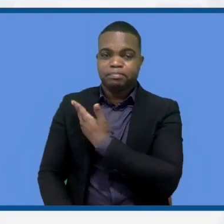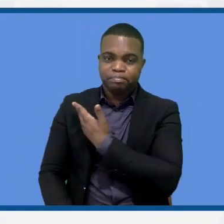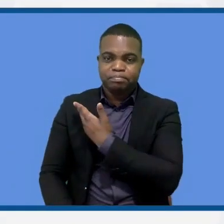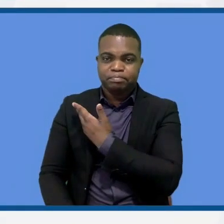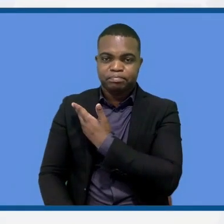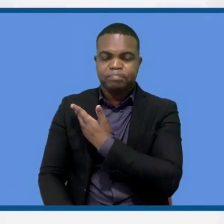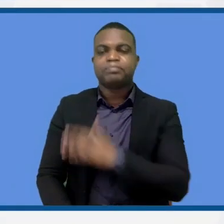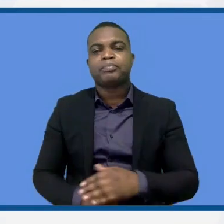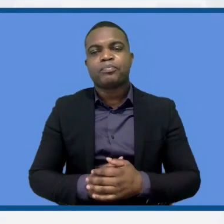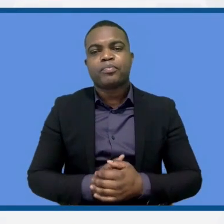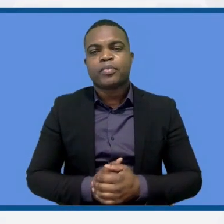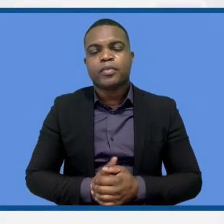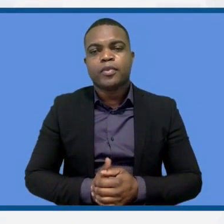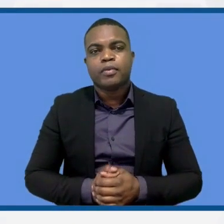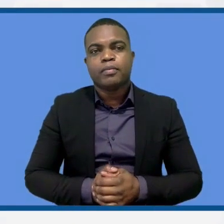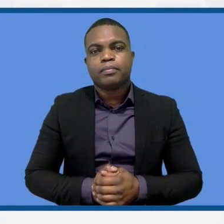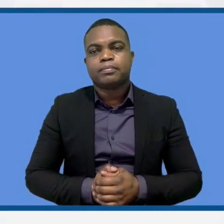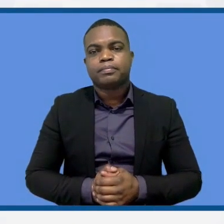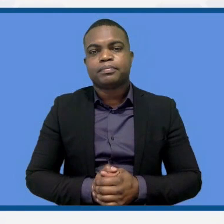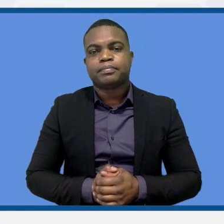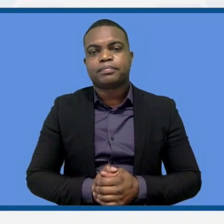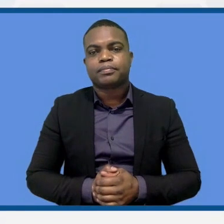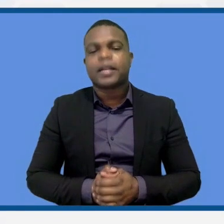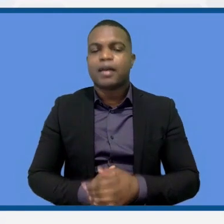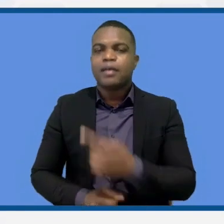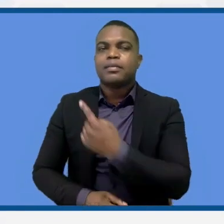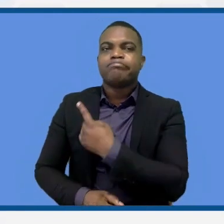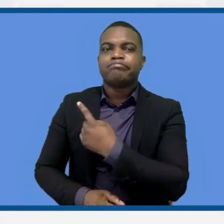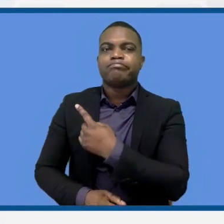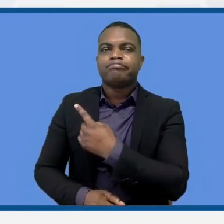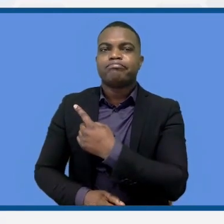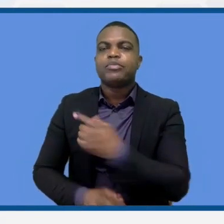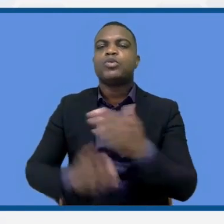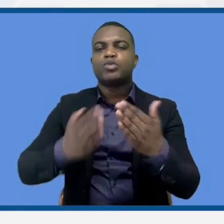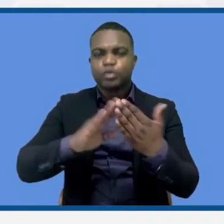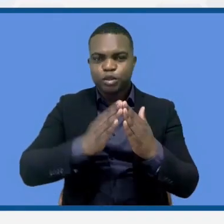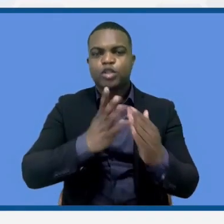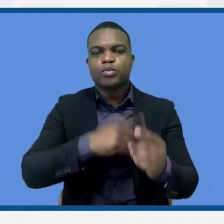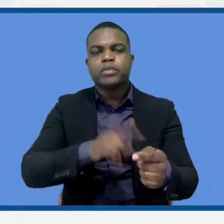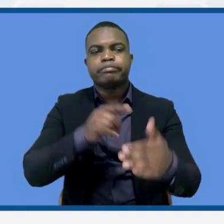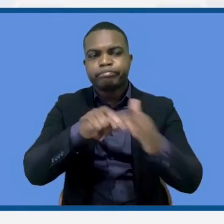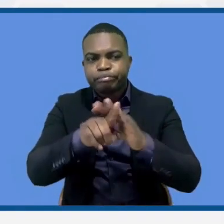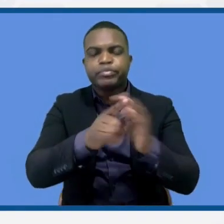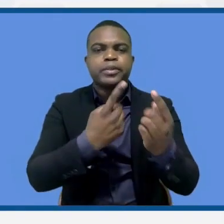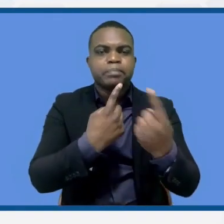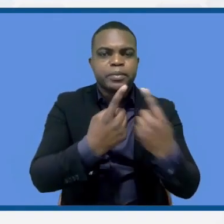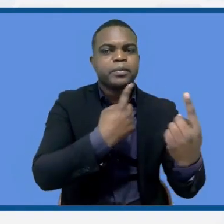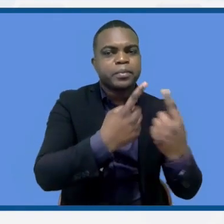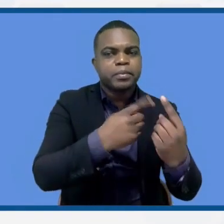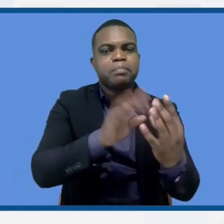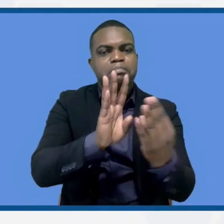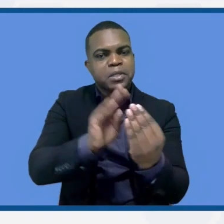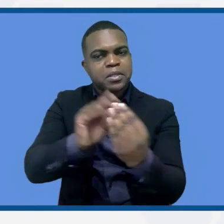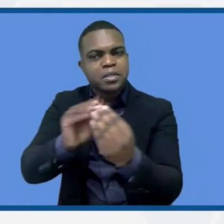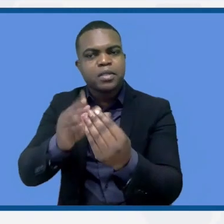scientific base was also laid through rigorous assessments and scientific research, which were still able to